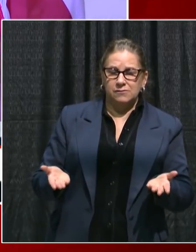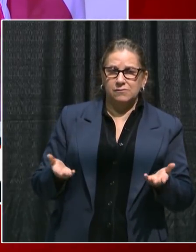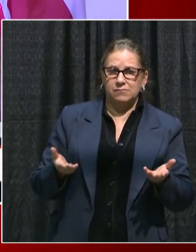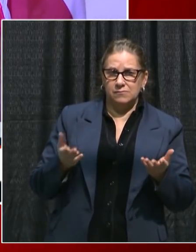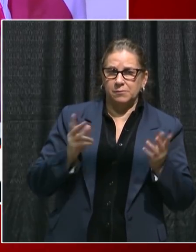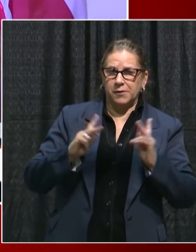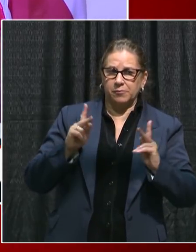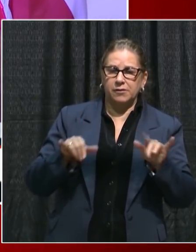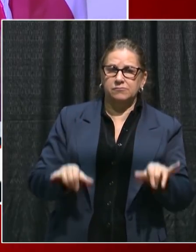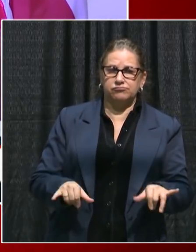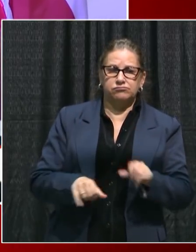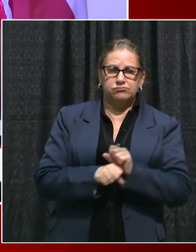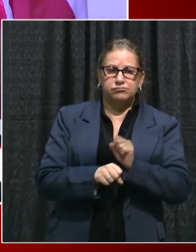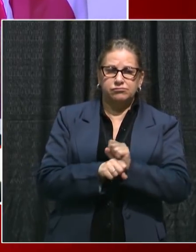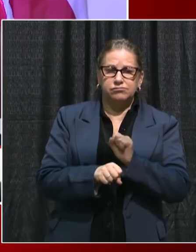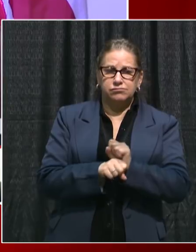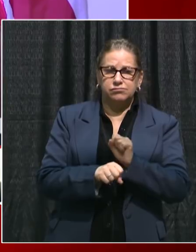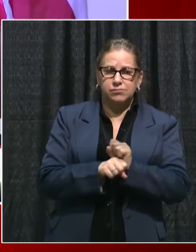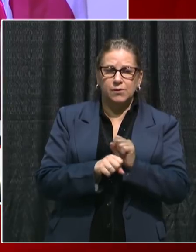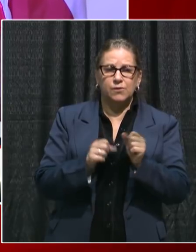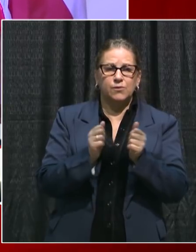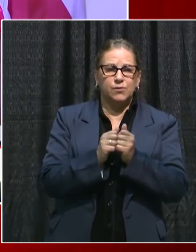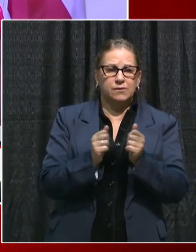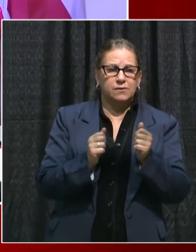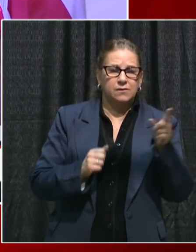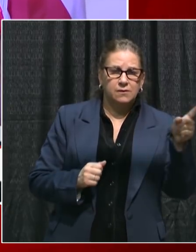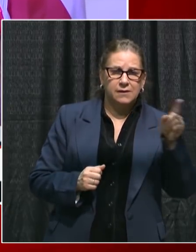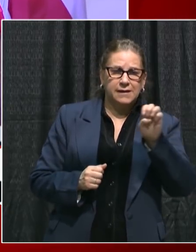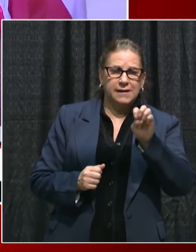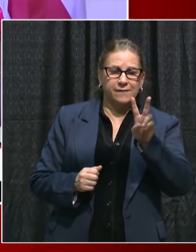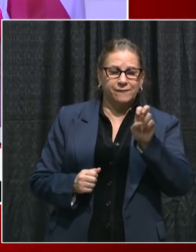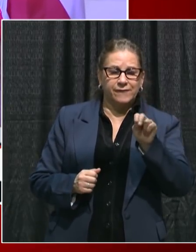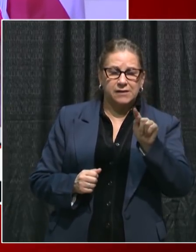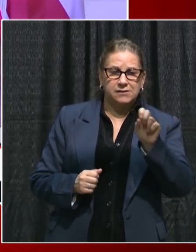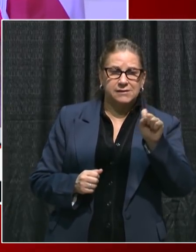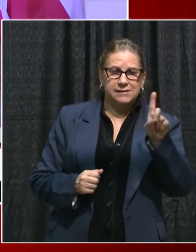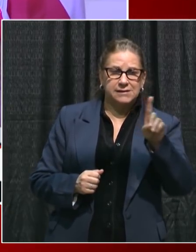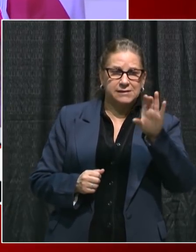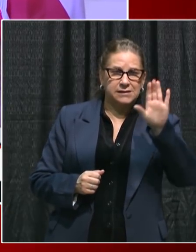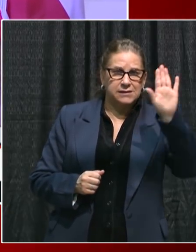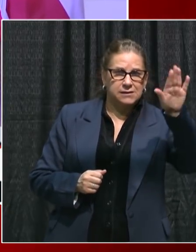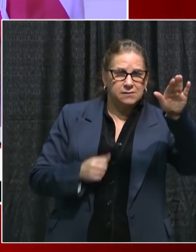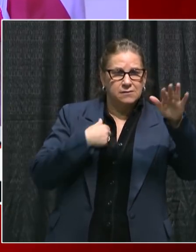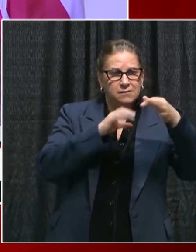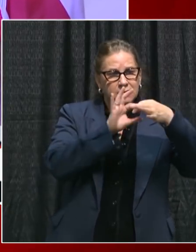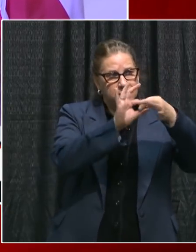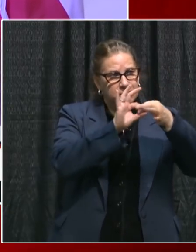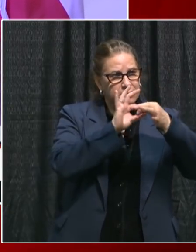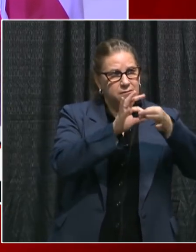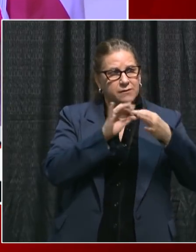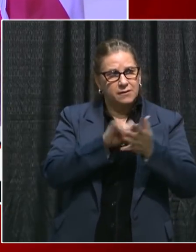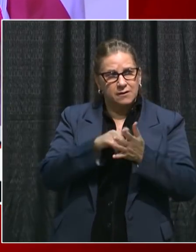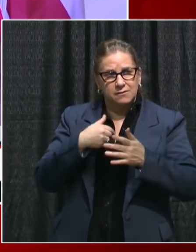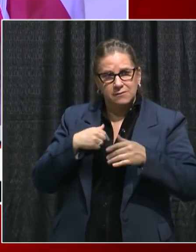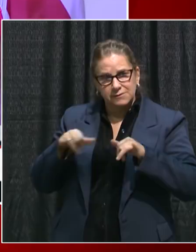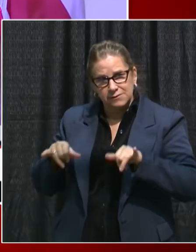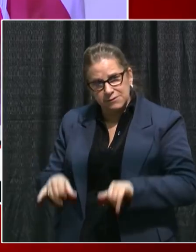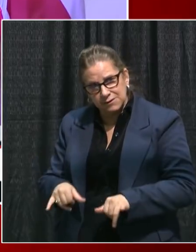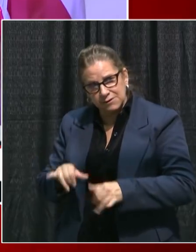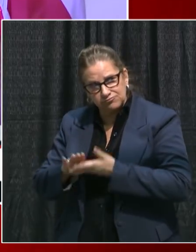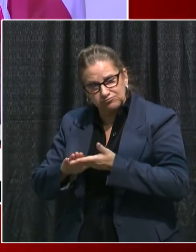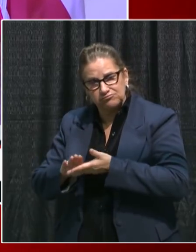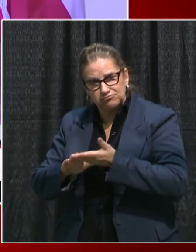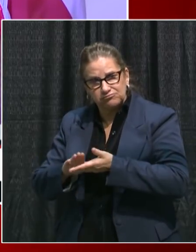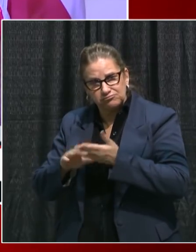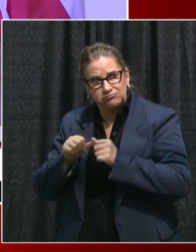continue to work with Events DC in maintaining the operation. We just got stood up this last week, so the